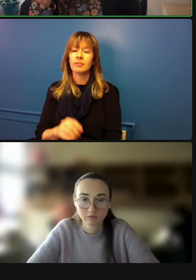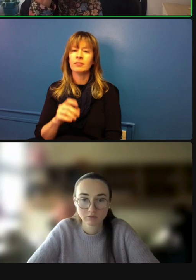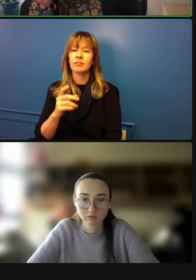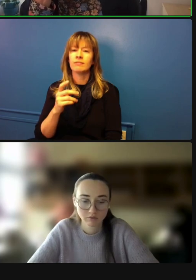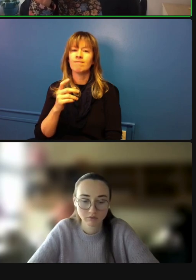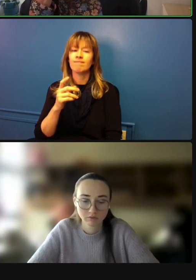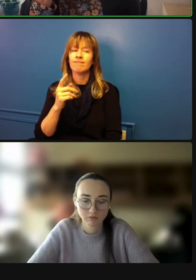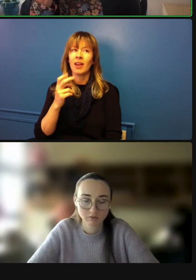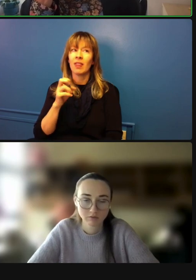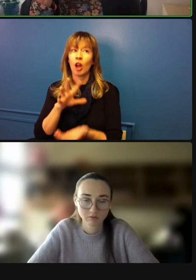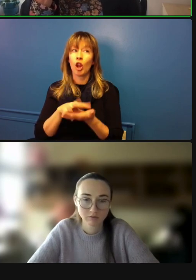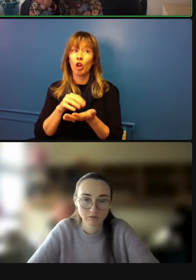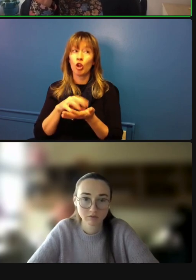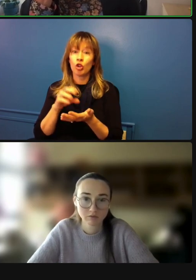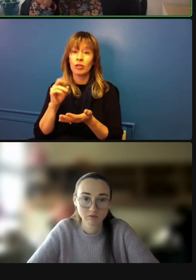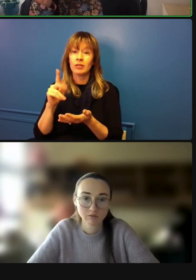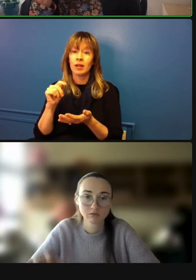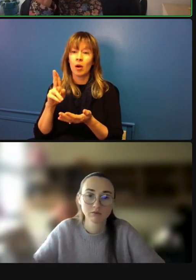learned output,